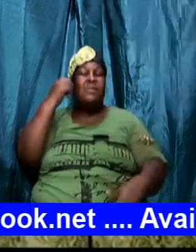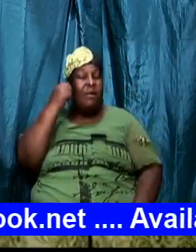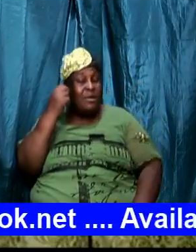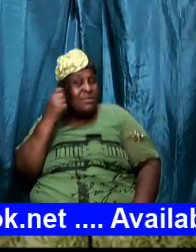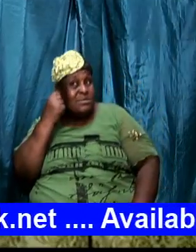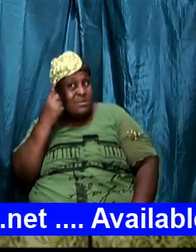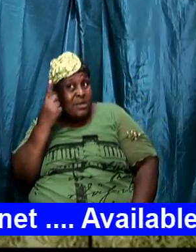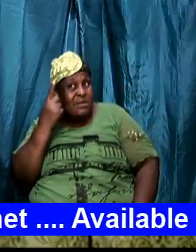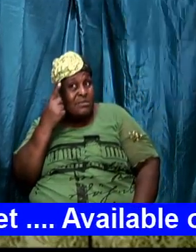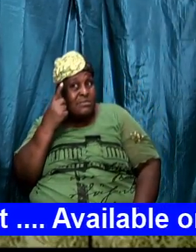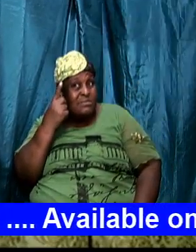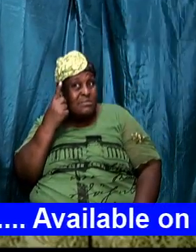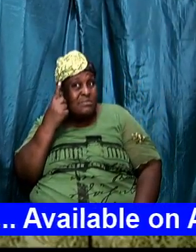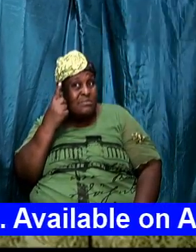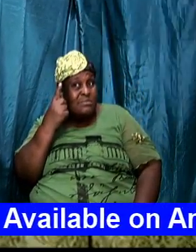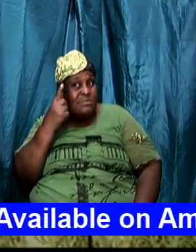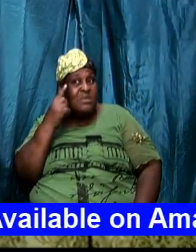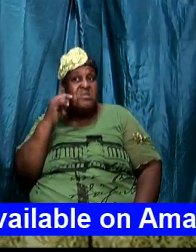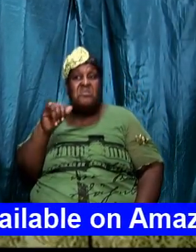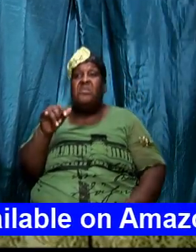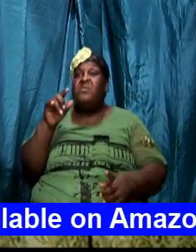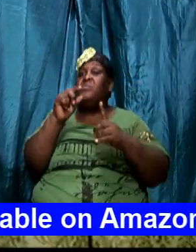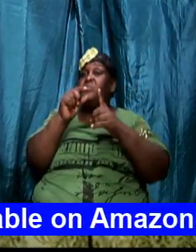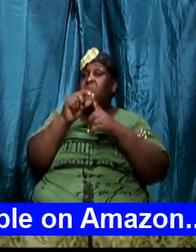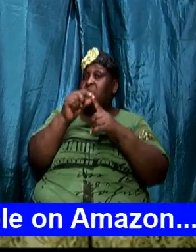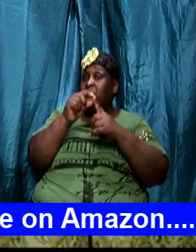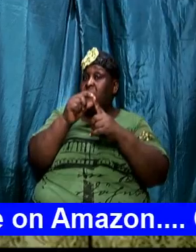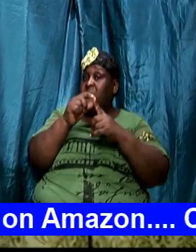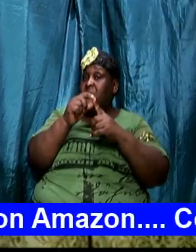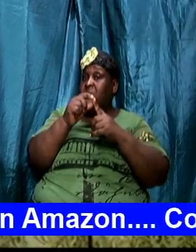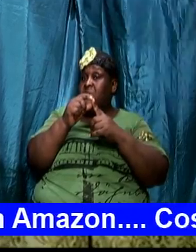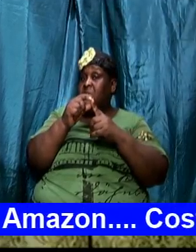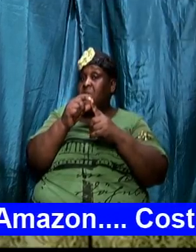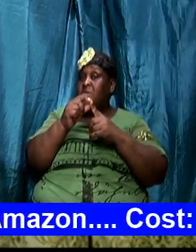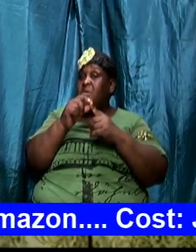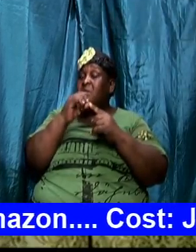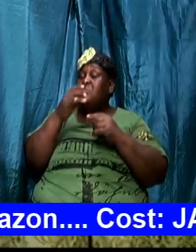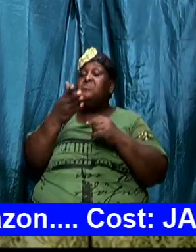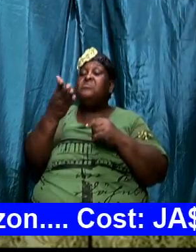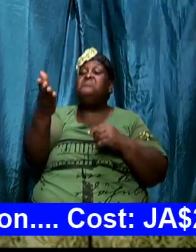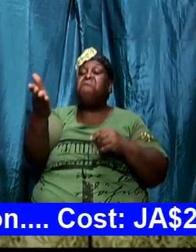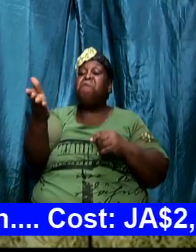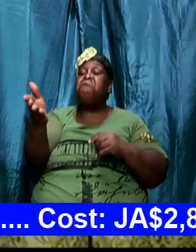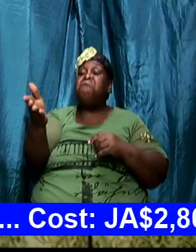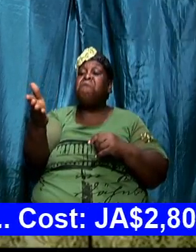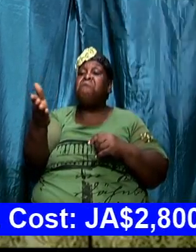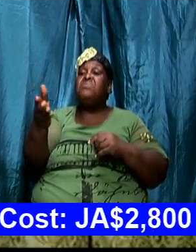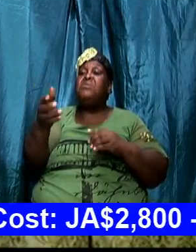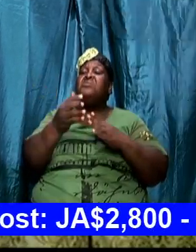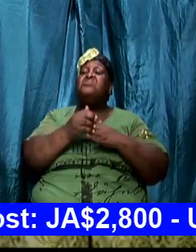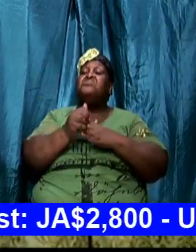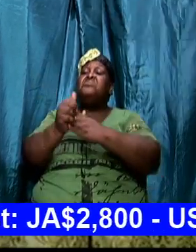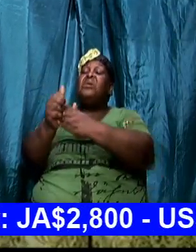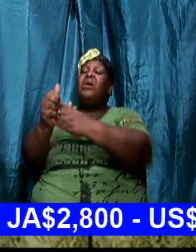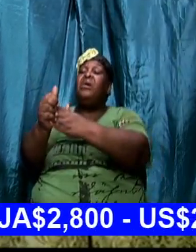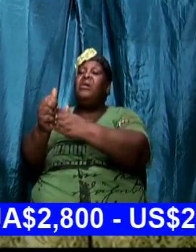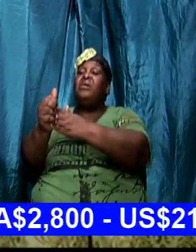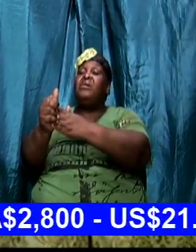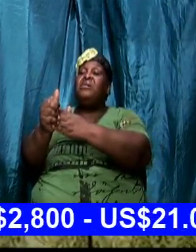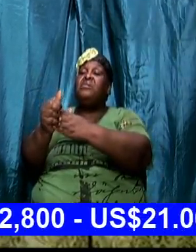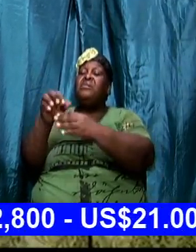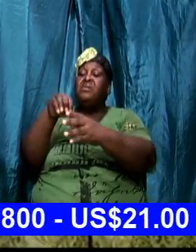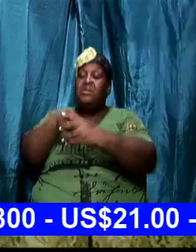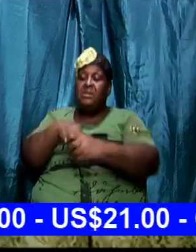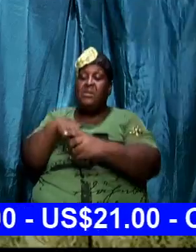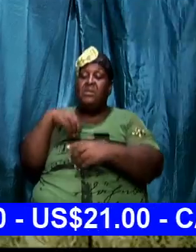understand that the Word is there to guide us in